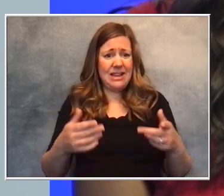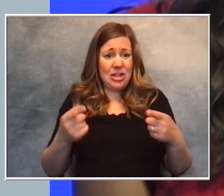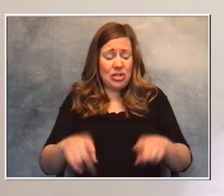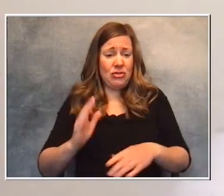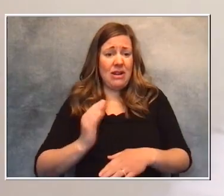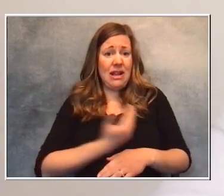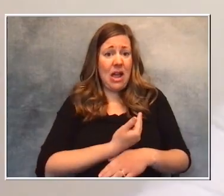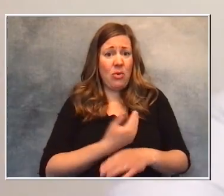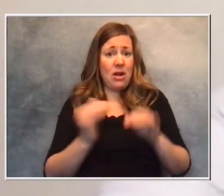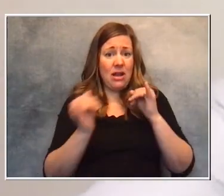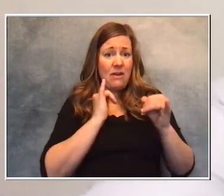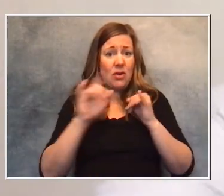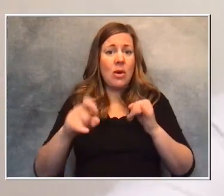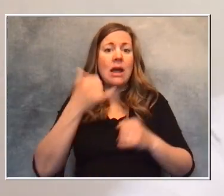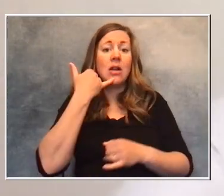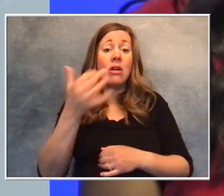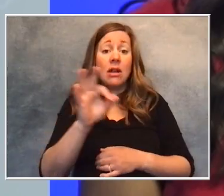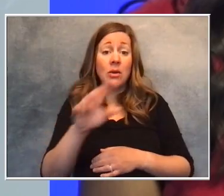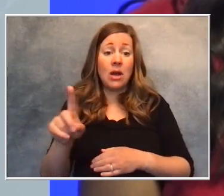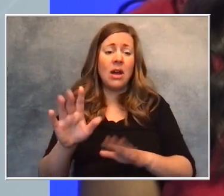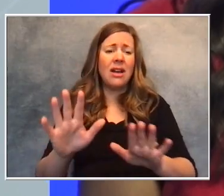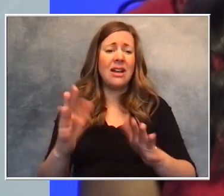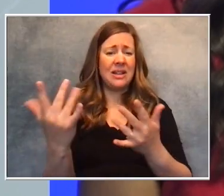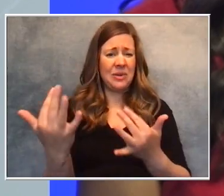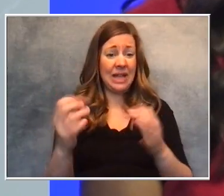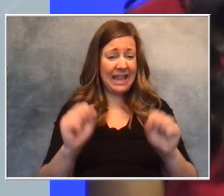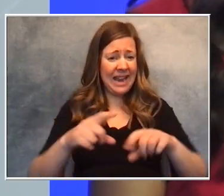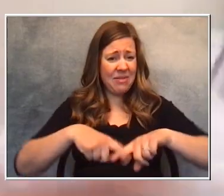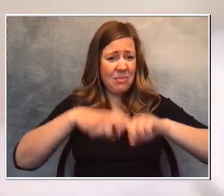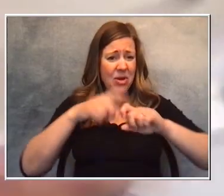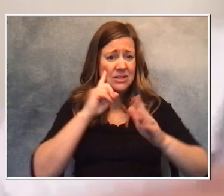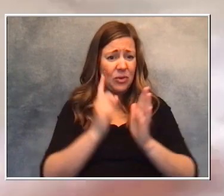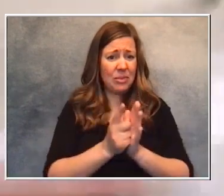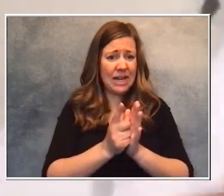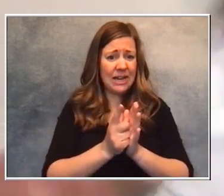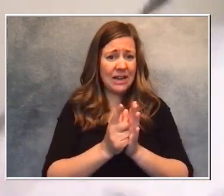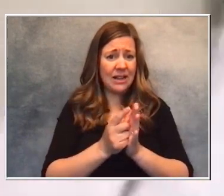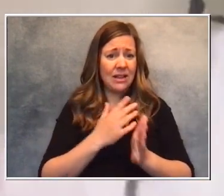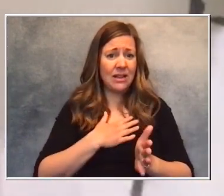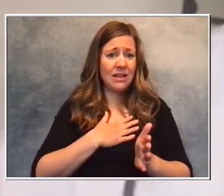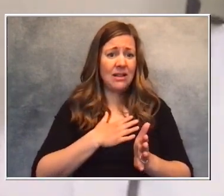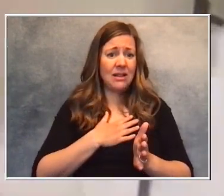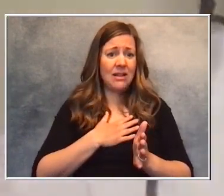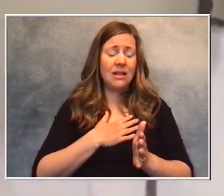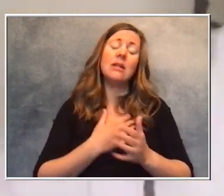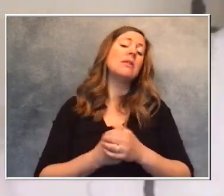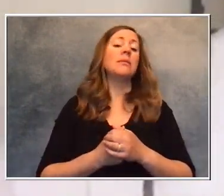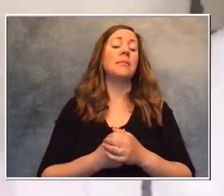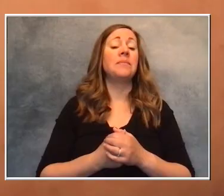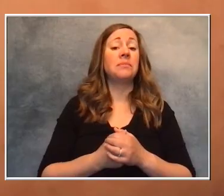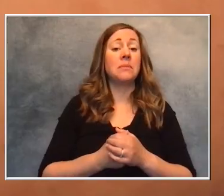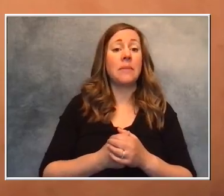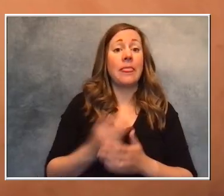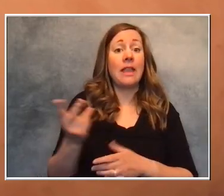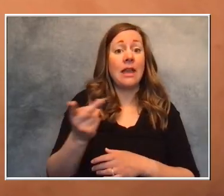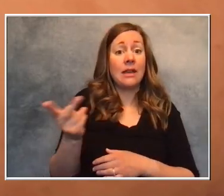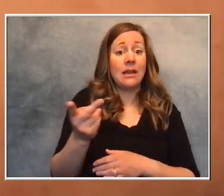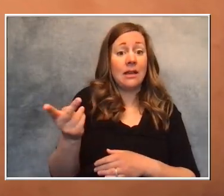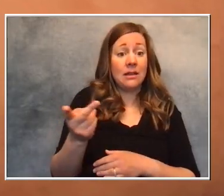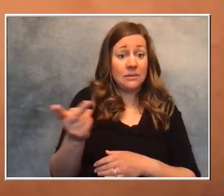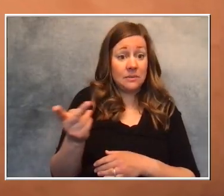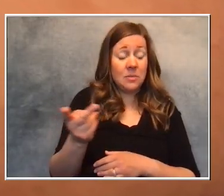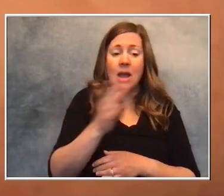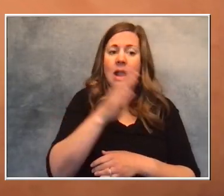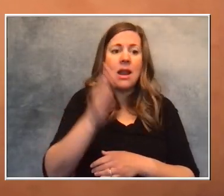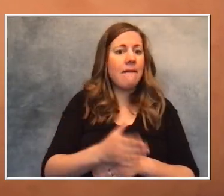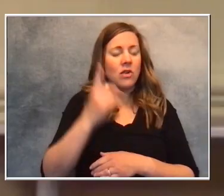up. Can I pause this for a minute? Another thing they both have in common, neither woman ever dreamed something like this could